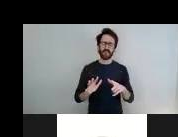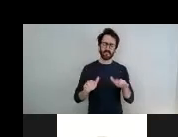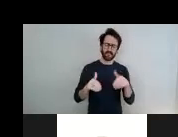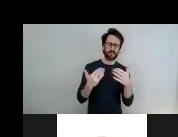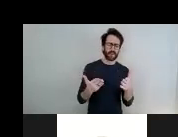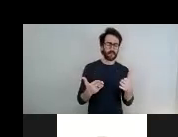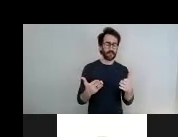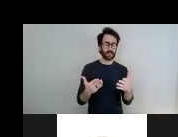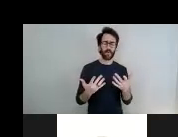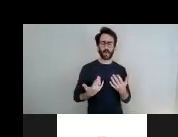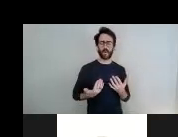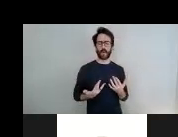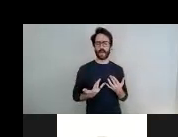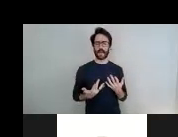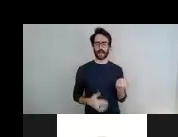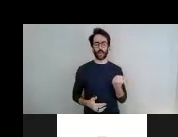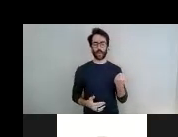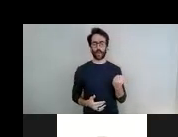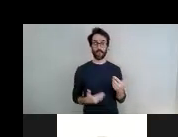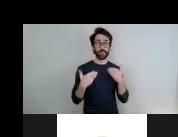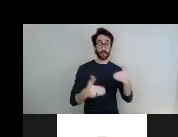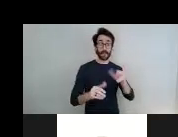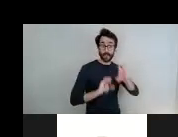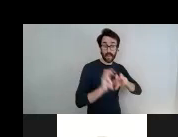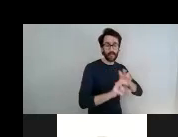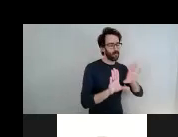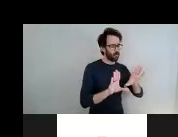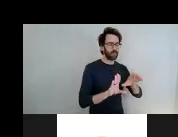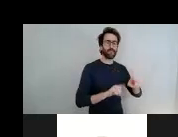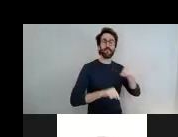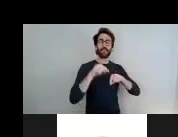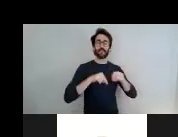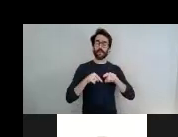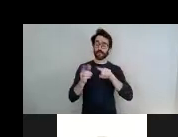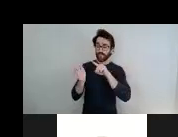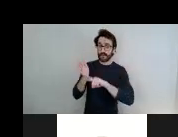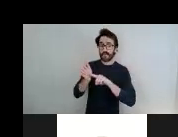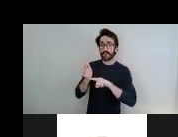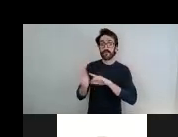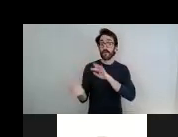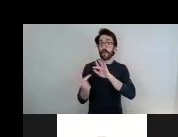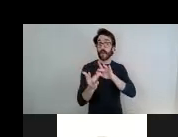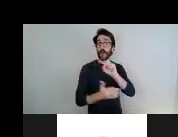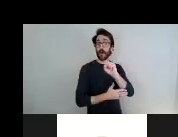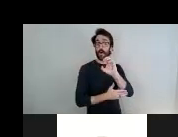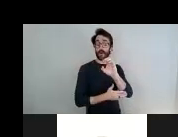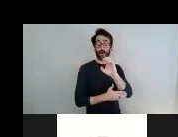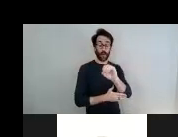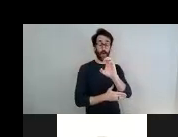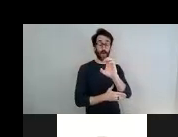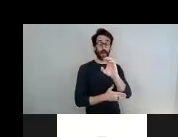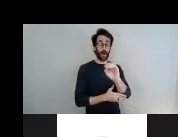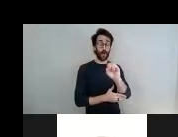to invest into it, right? Do a lot of research, contact the Ontario Securities Commission, contact the